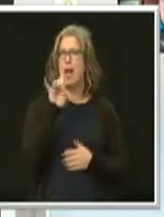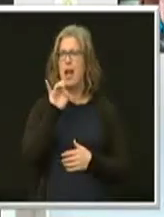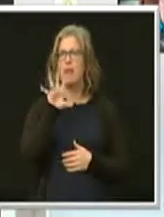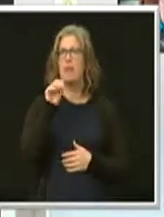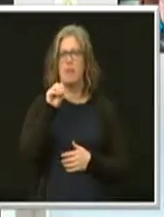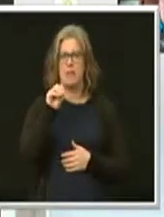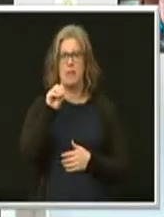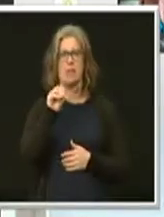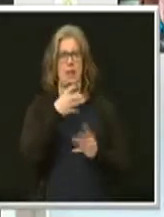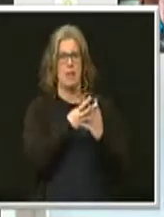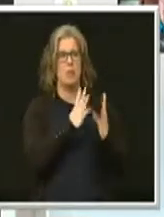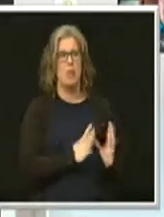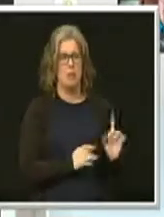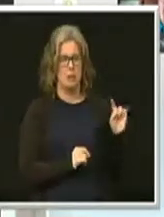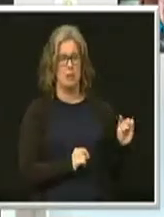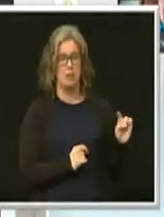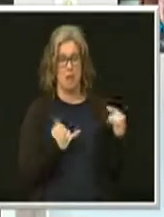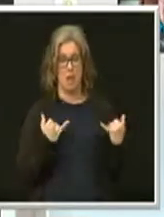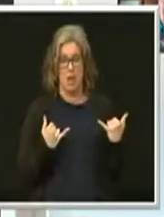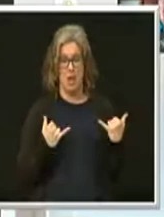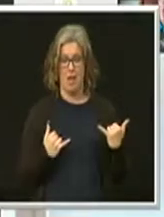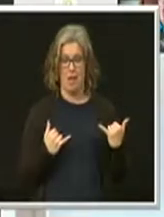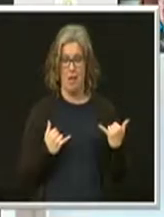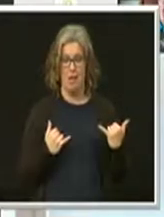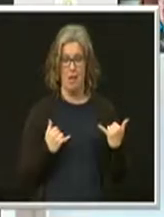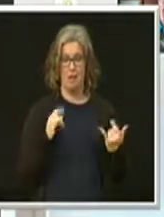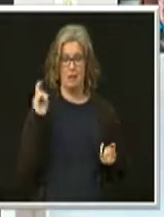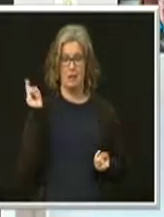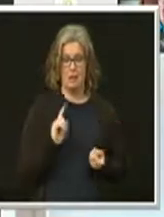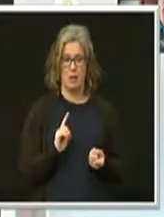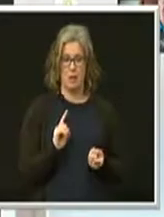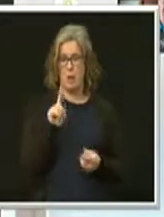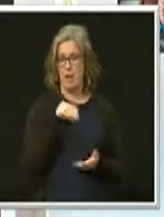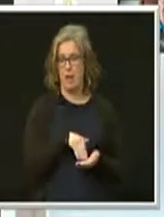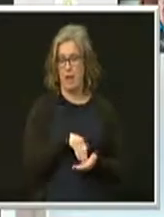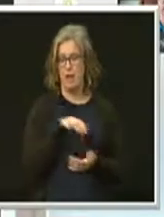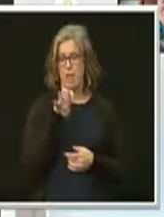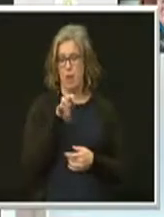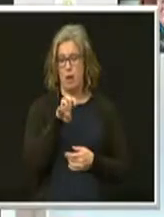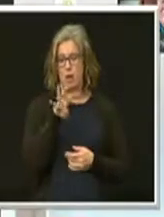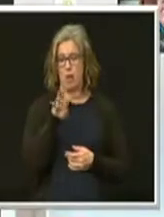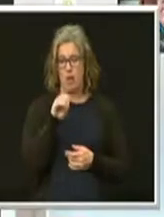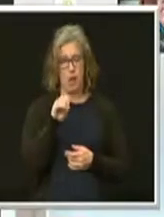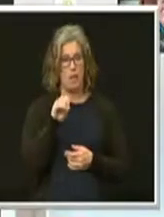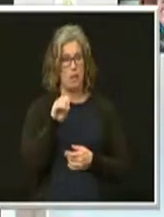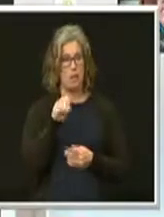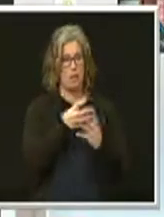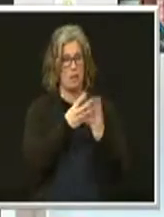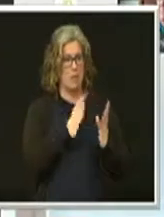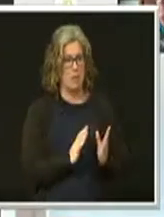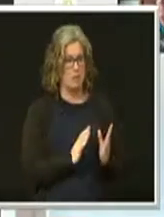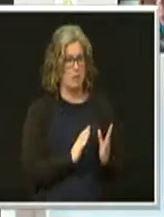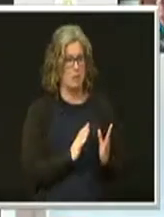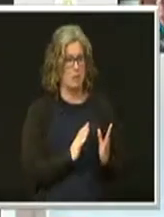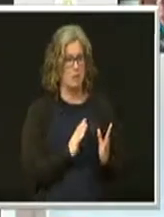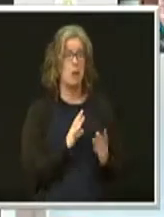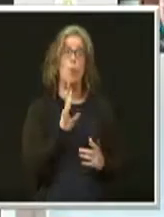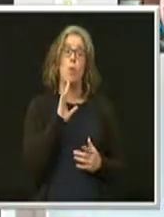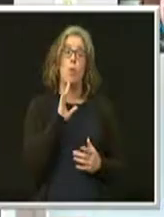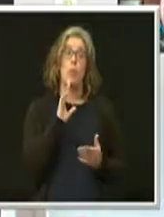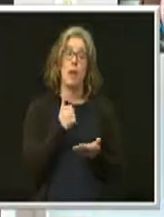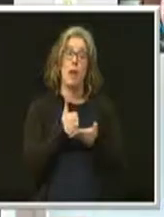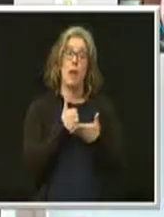1,850 inmates, and today we're down to 1,440 inmates in our custody. And what that does